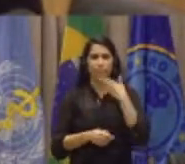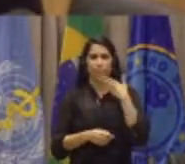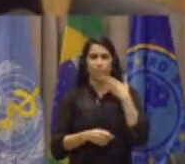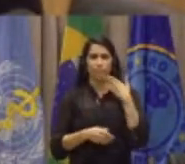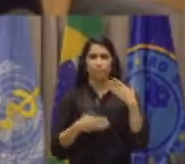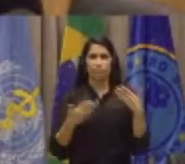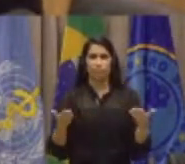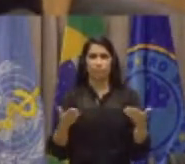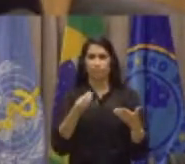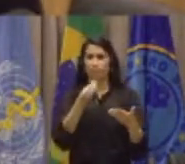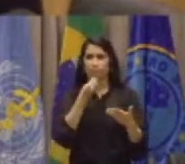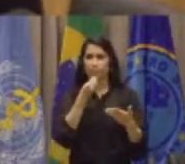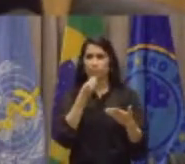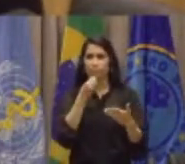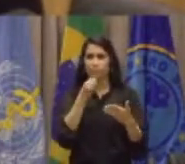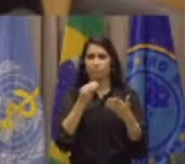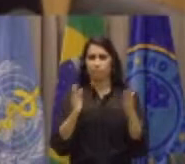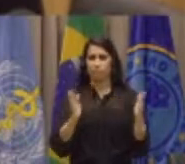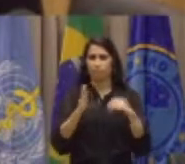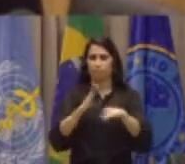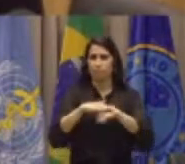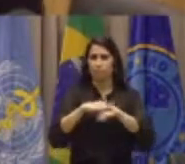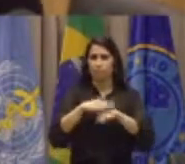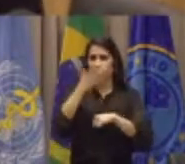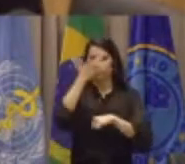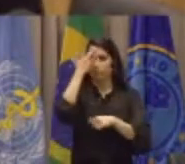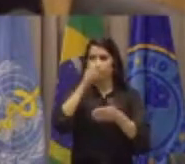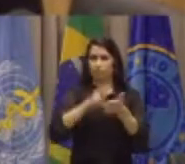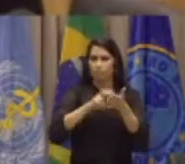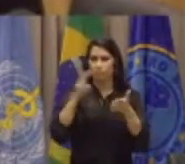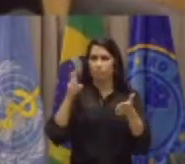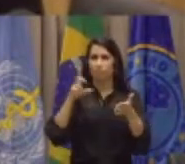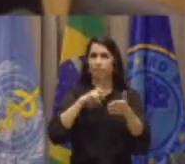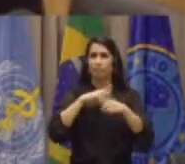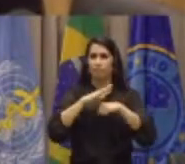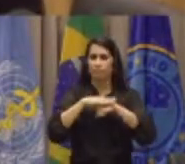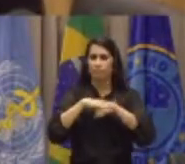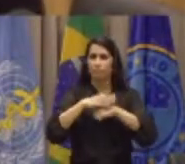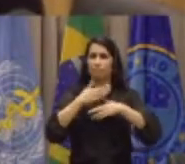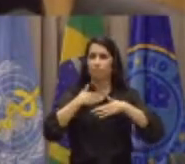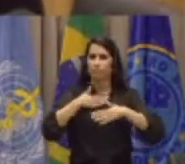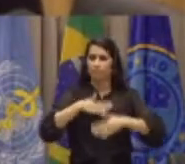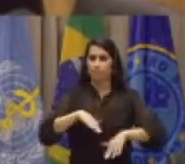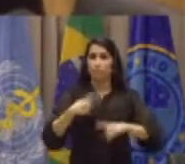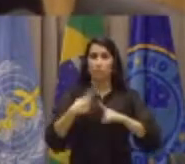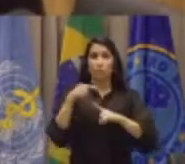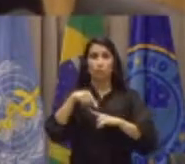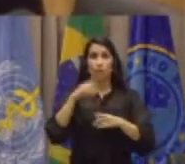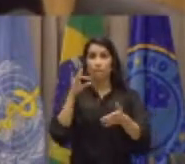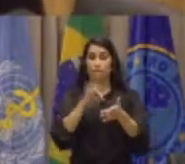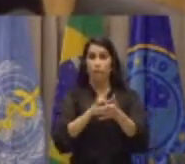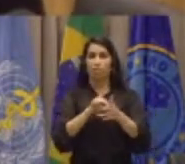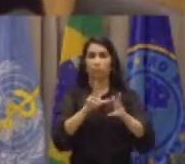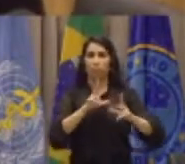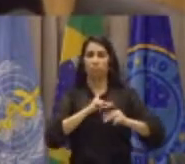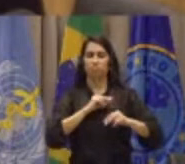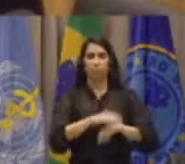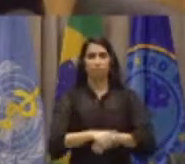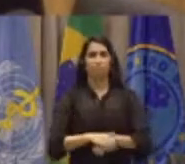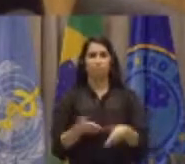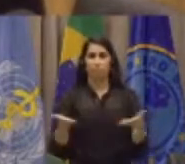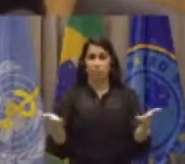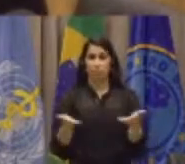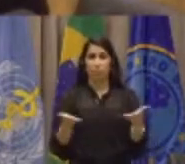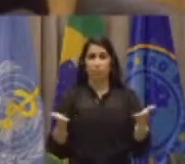So I think that we should leave space tomorrow to talk more, because